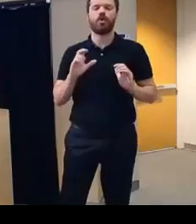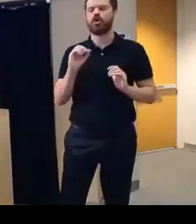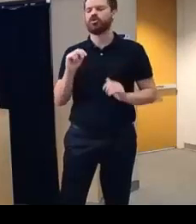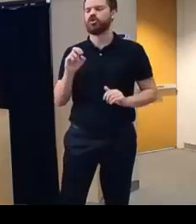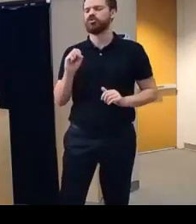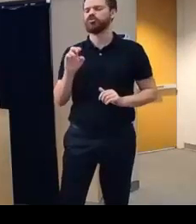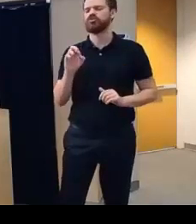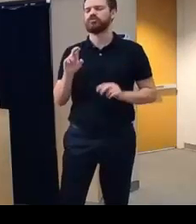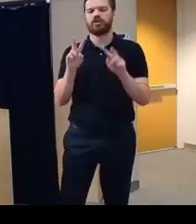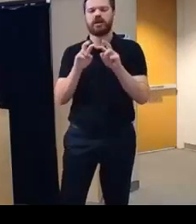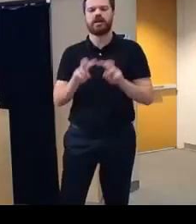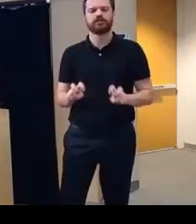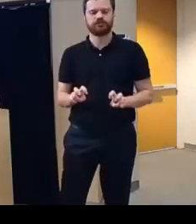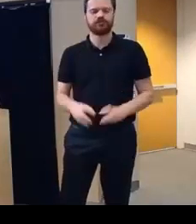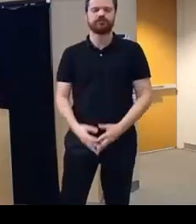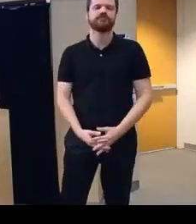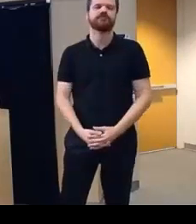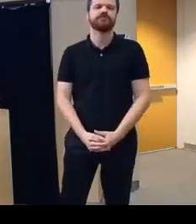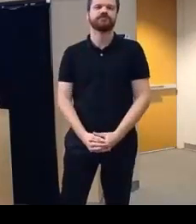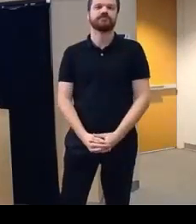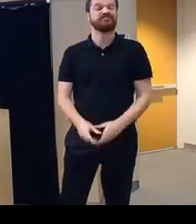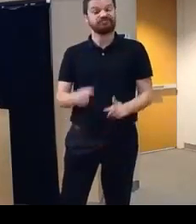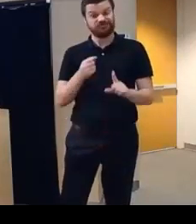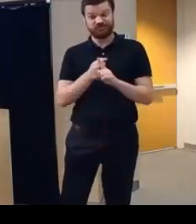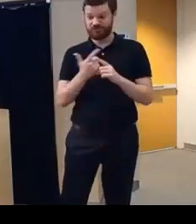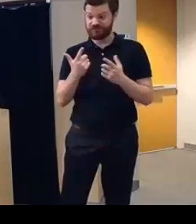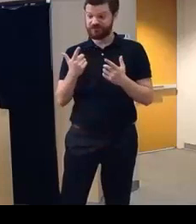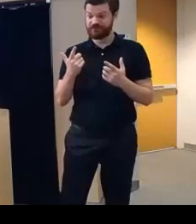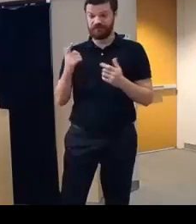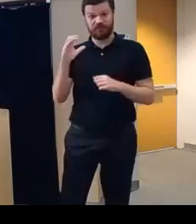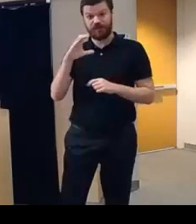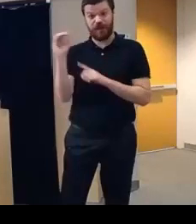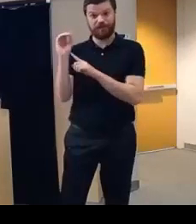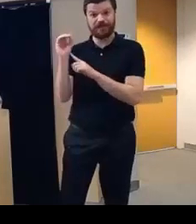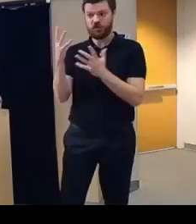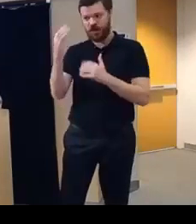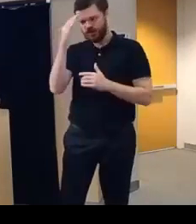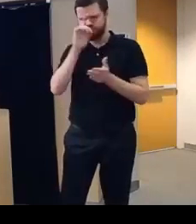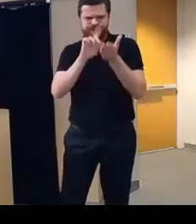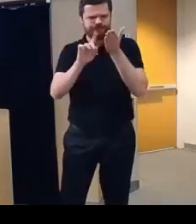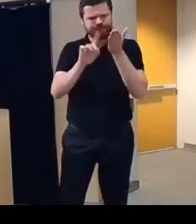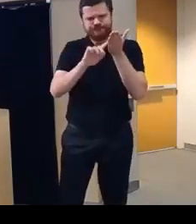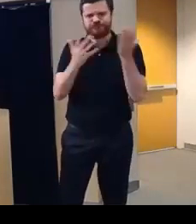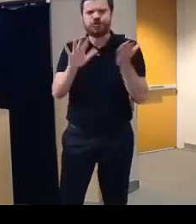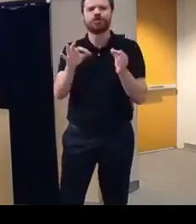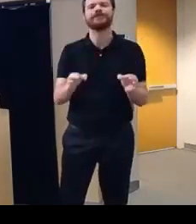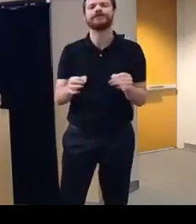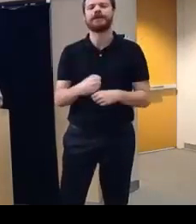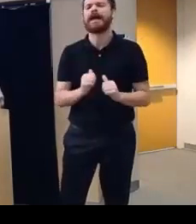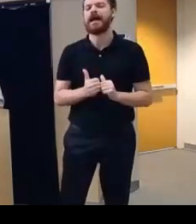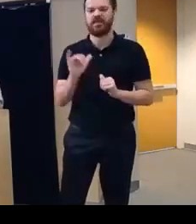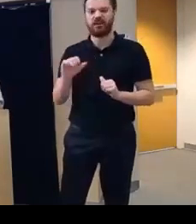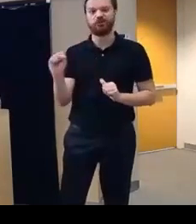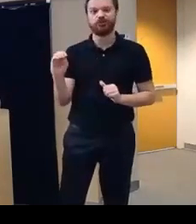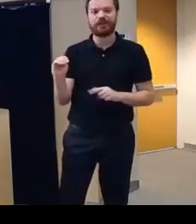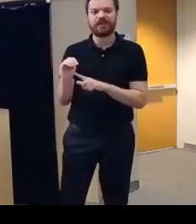consumer analytics. And it turns out that companies know a lot about how you make decisions, right? This is what social media is. And so I was